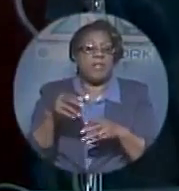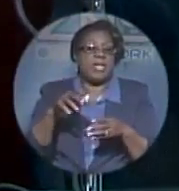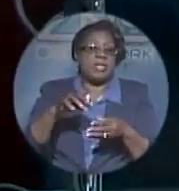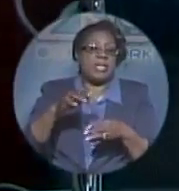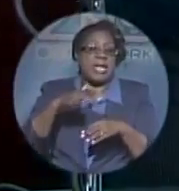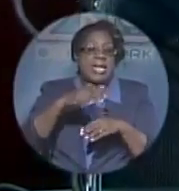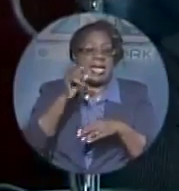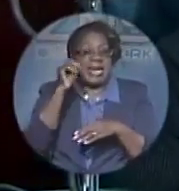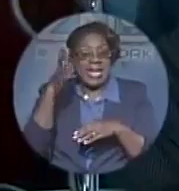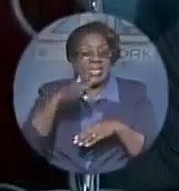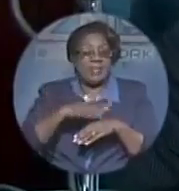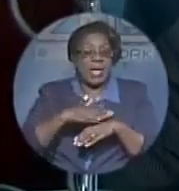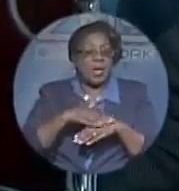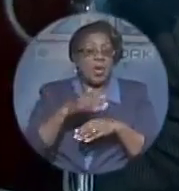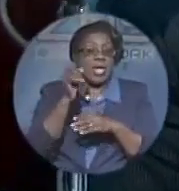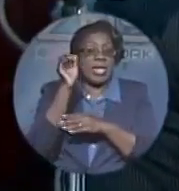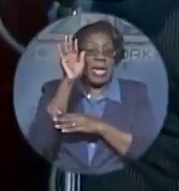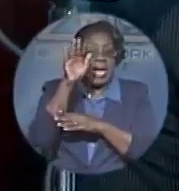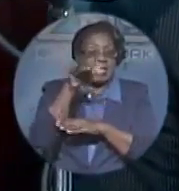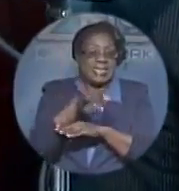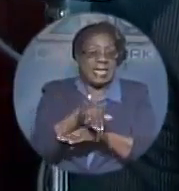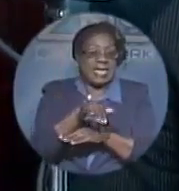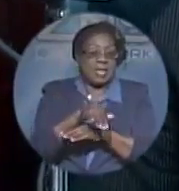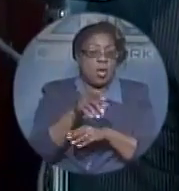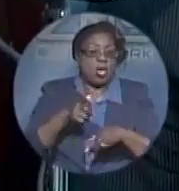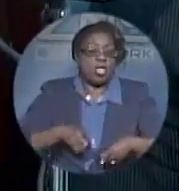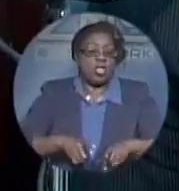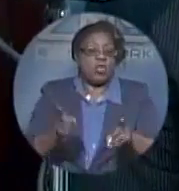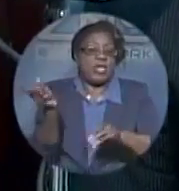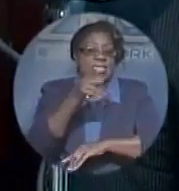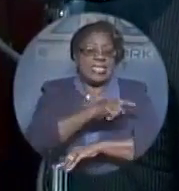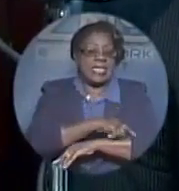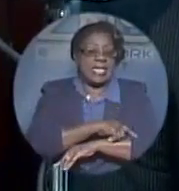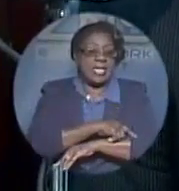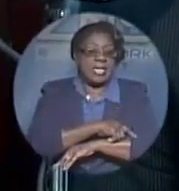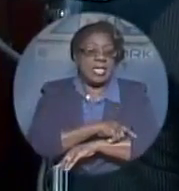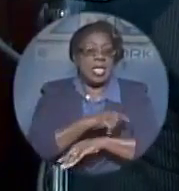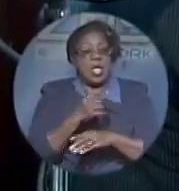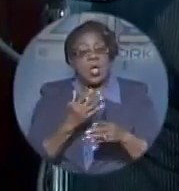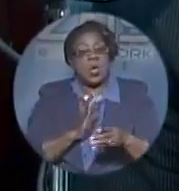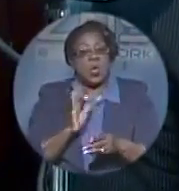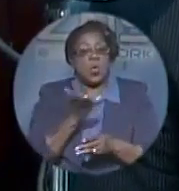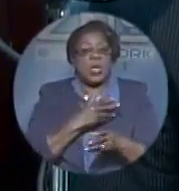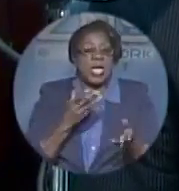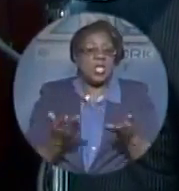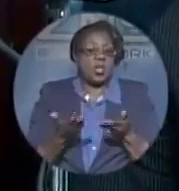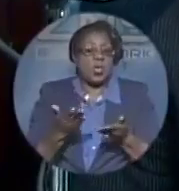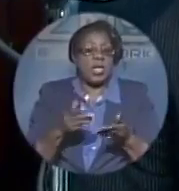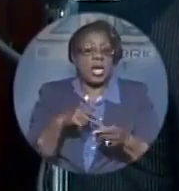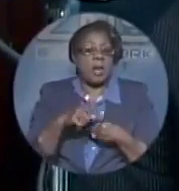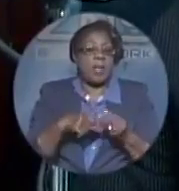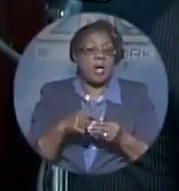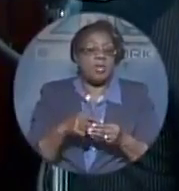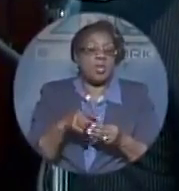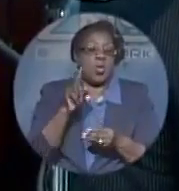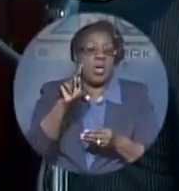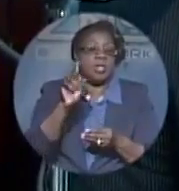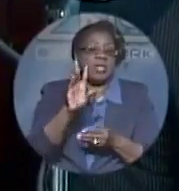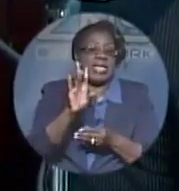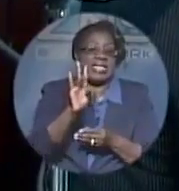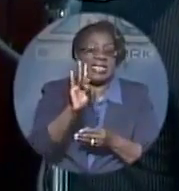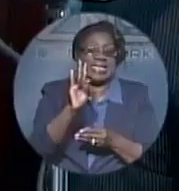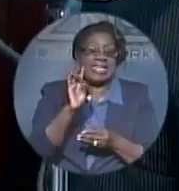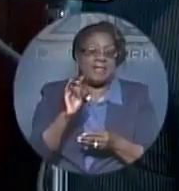up to last night or sometime during today. We're averaging roughly about 170 customers per